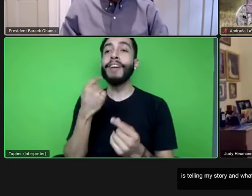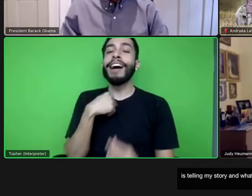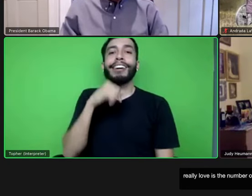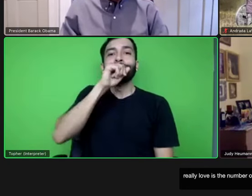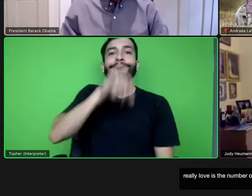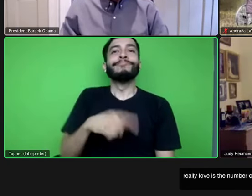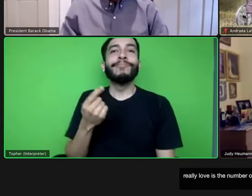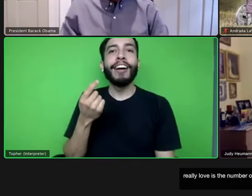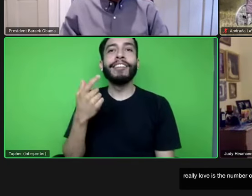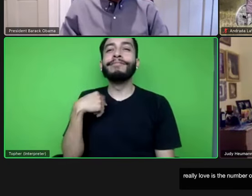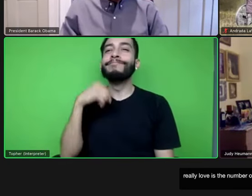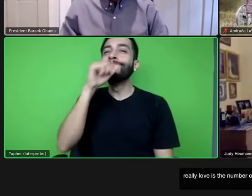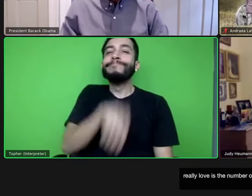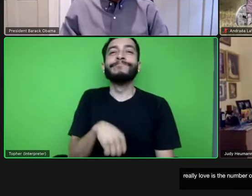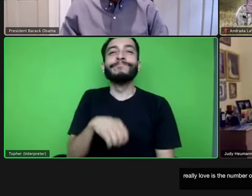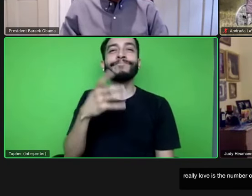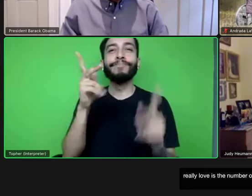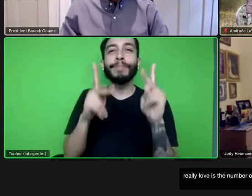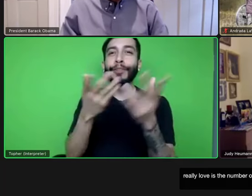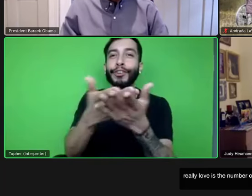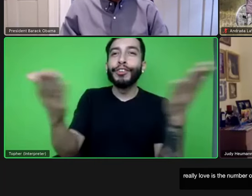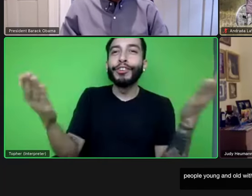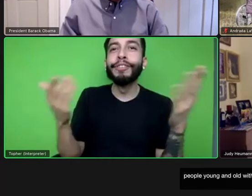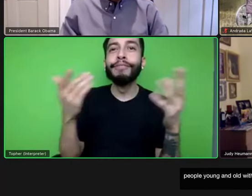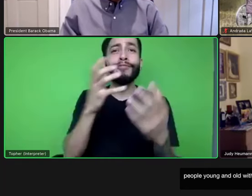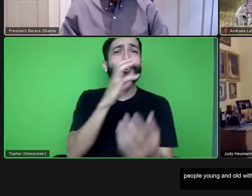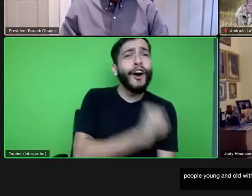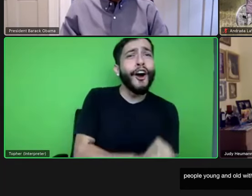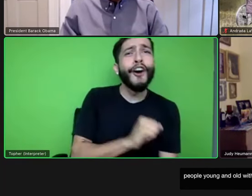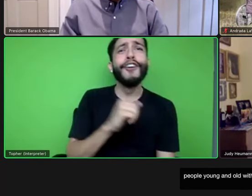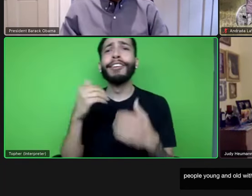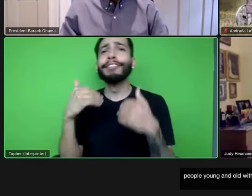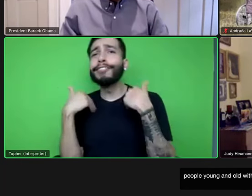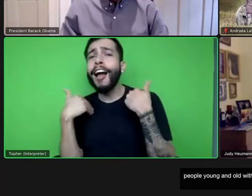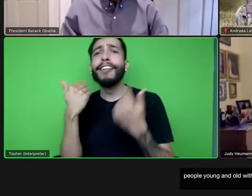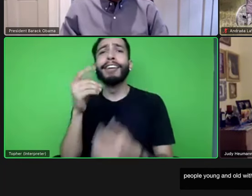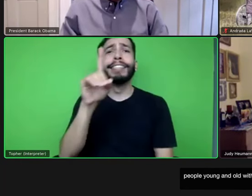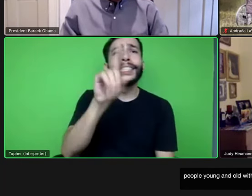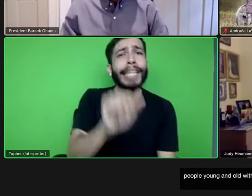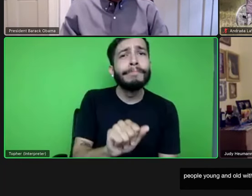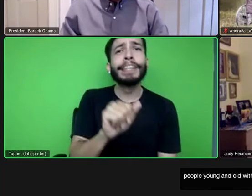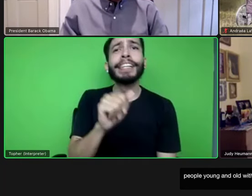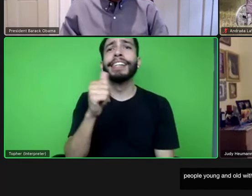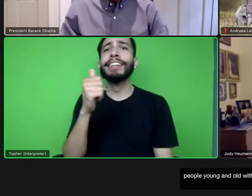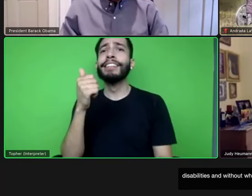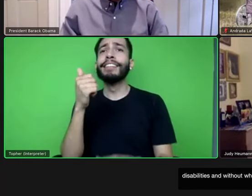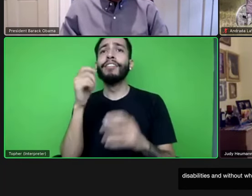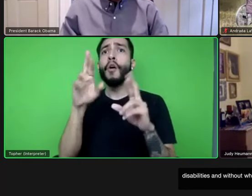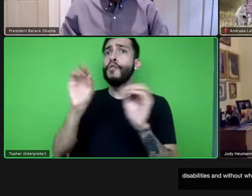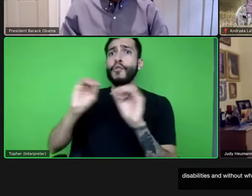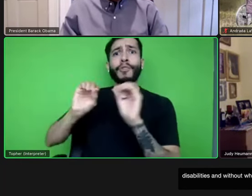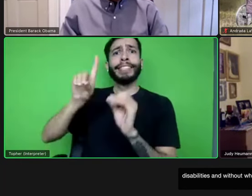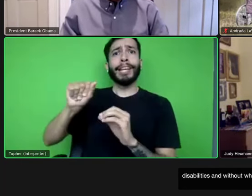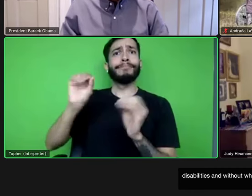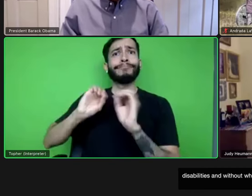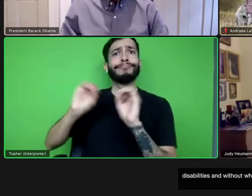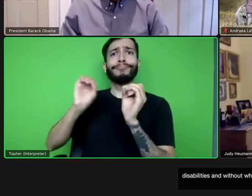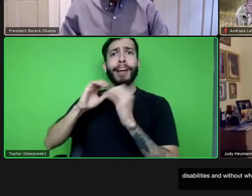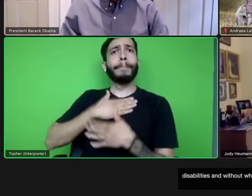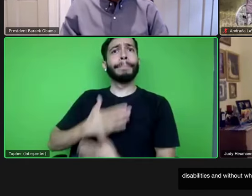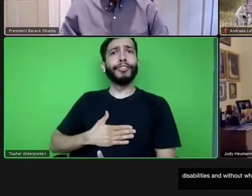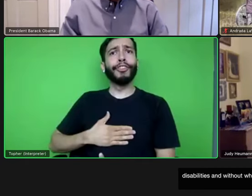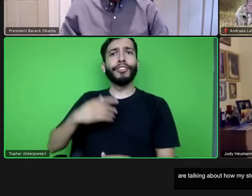with disabilities and without, who are talking about how my story is their story.